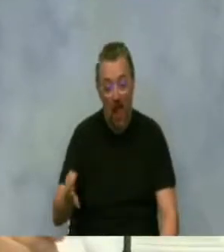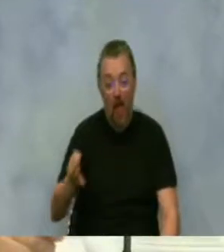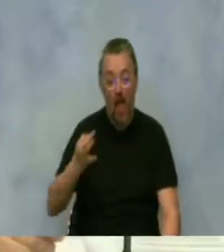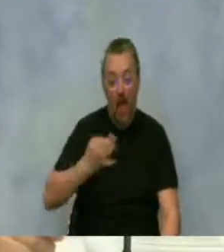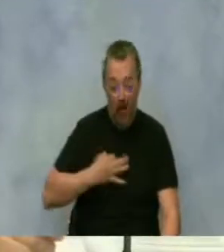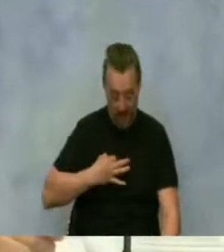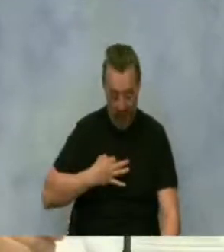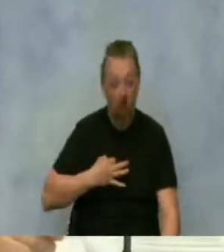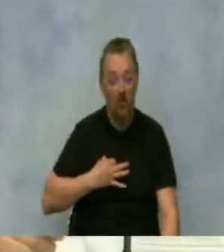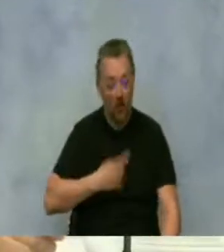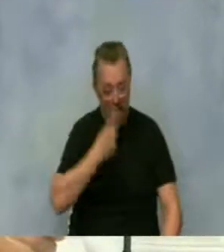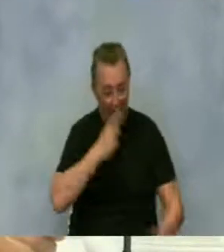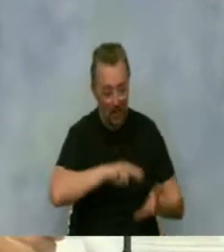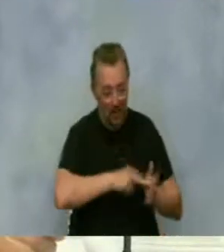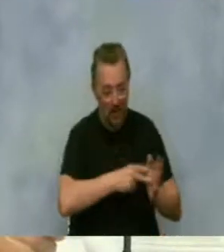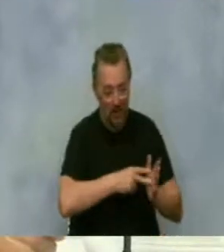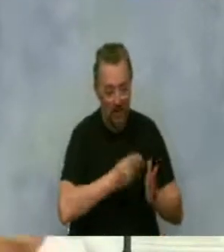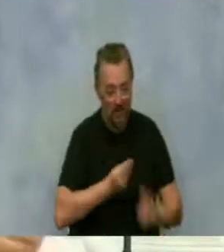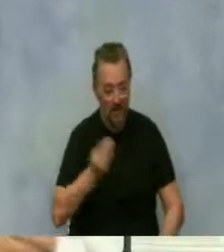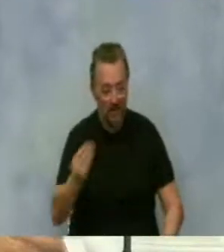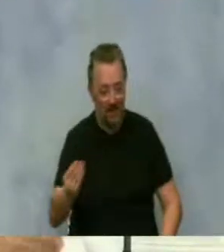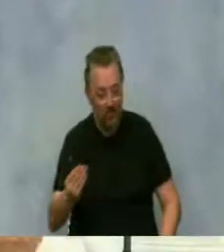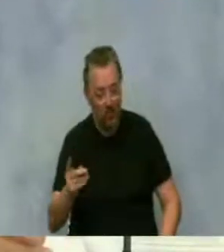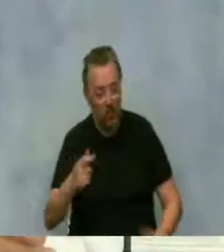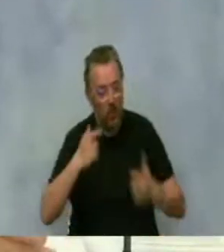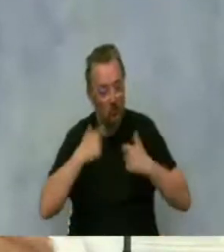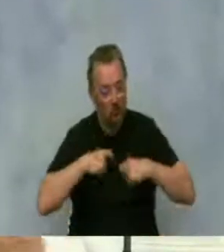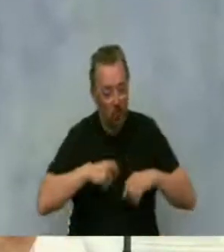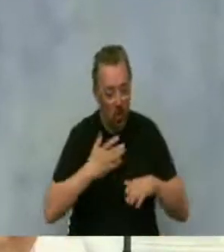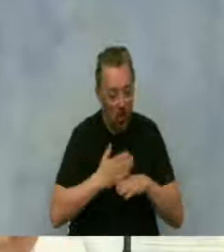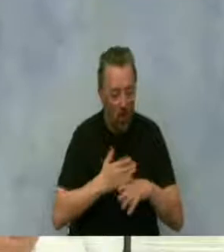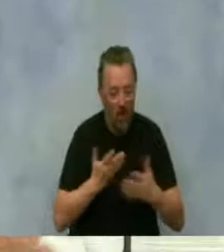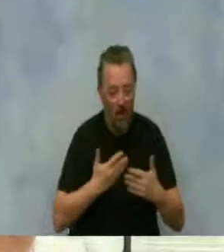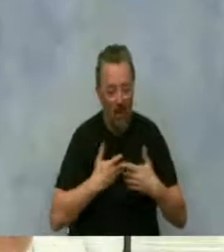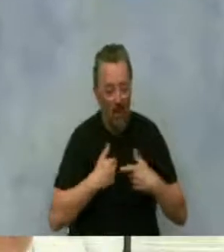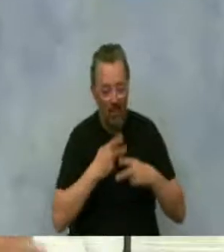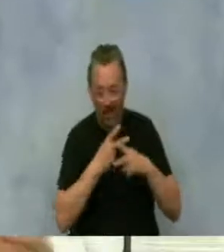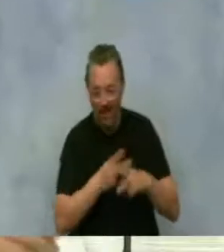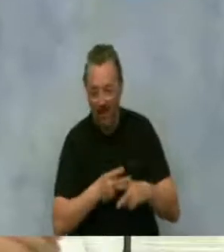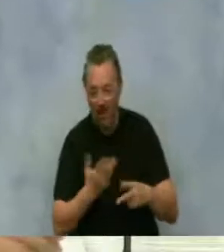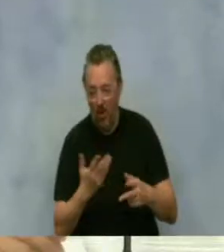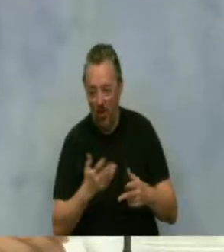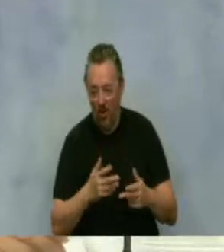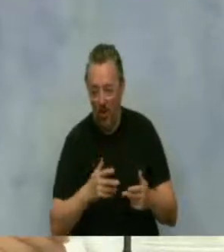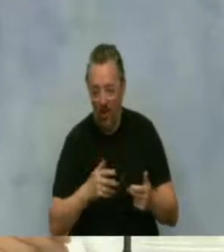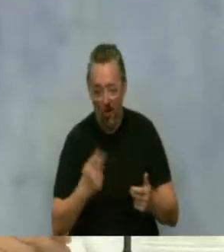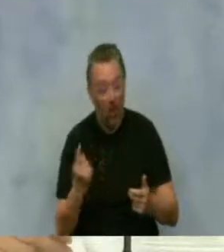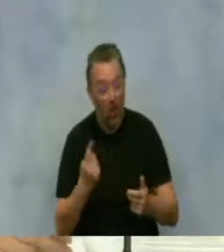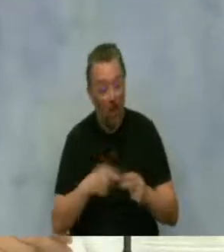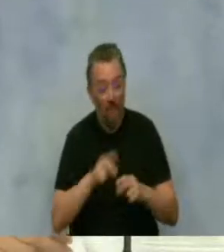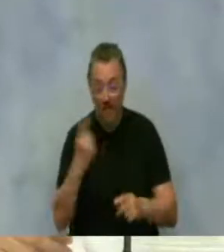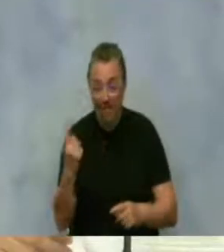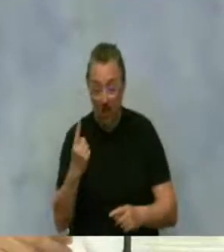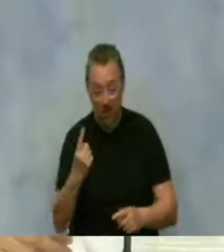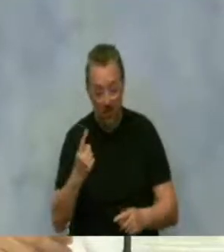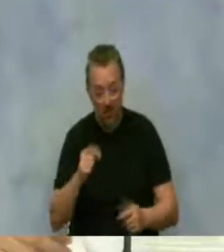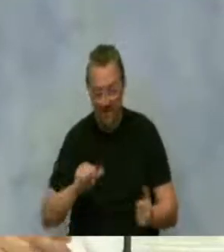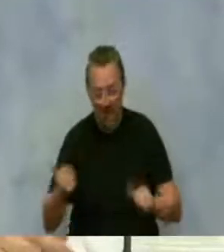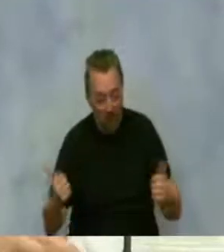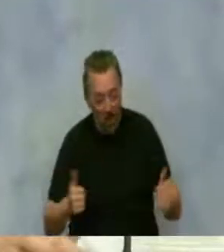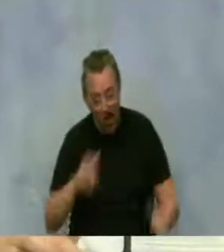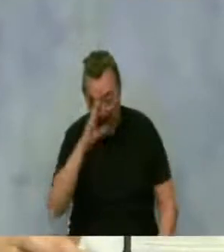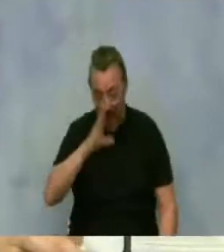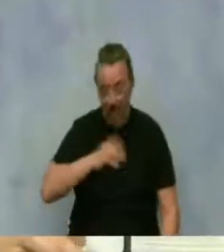that can be arranged. So if social work or healthcare or a local member advises us of the requirement, we can make